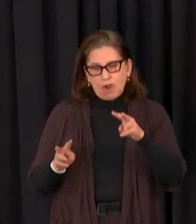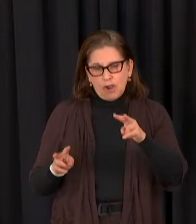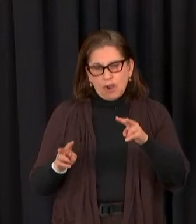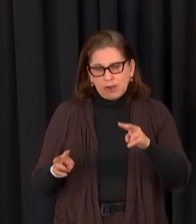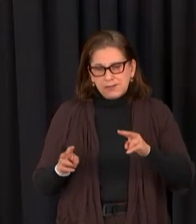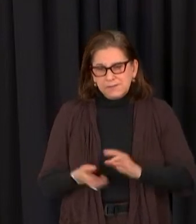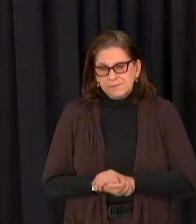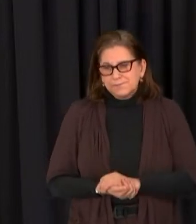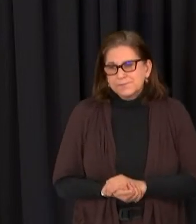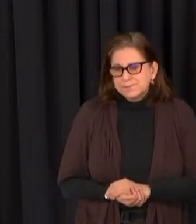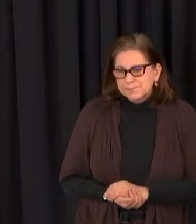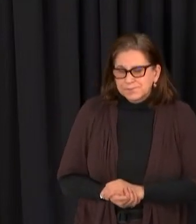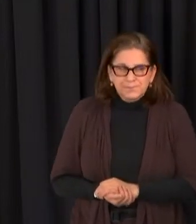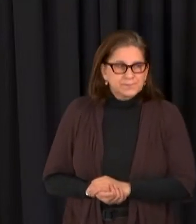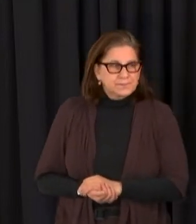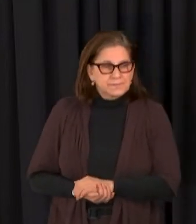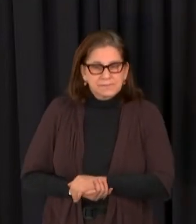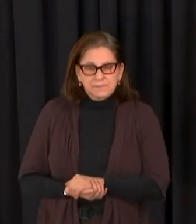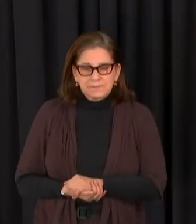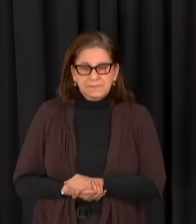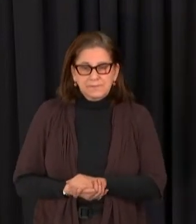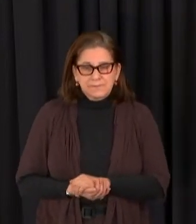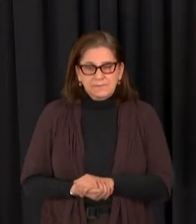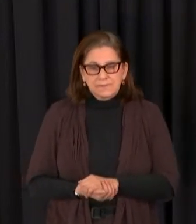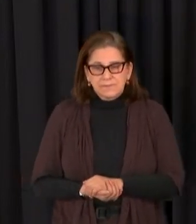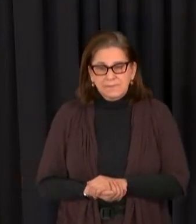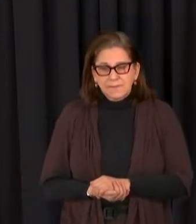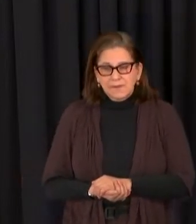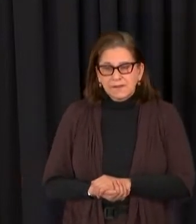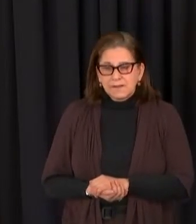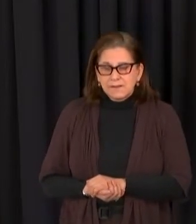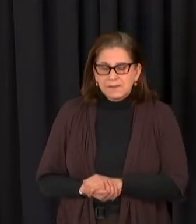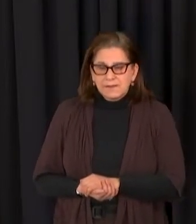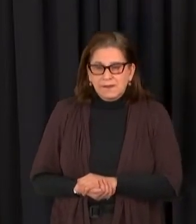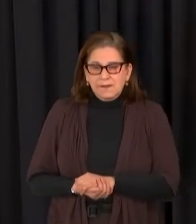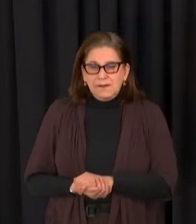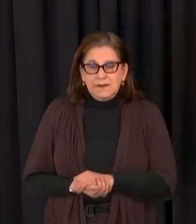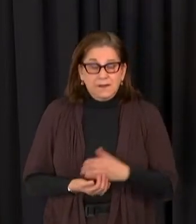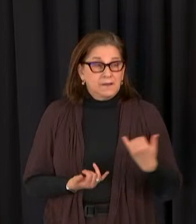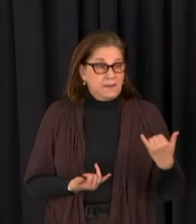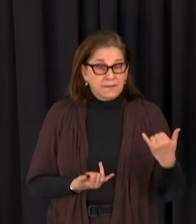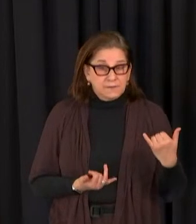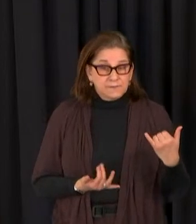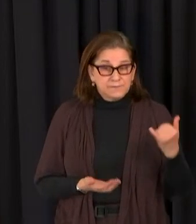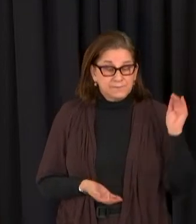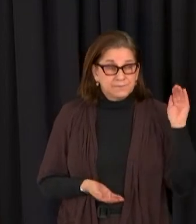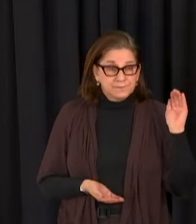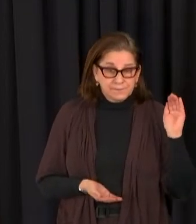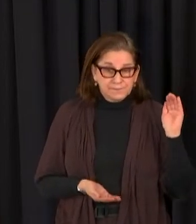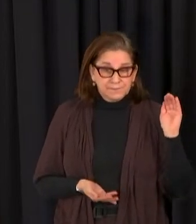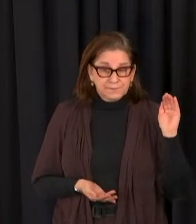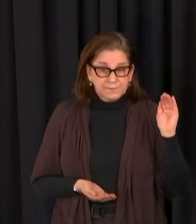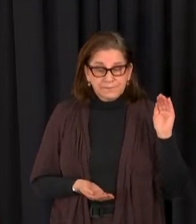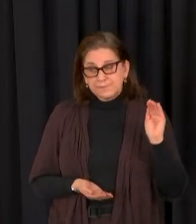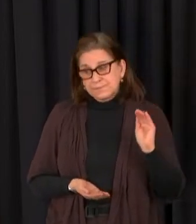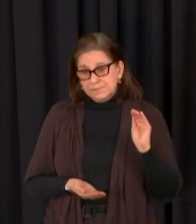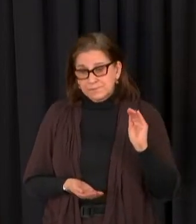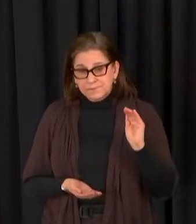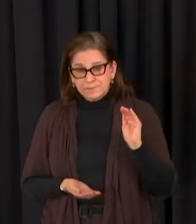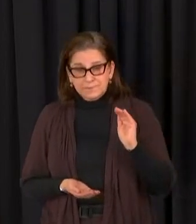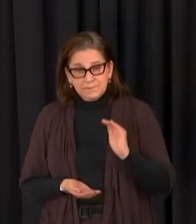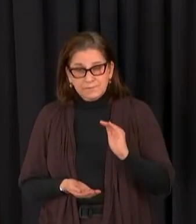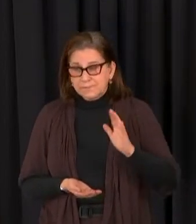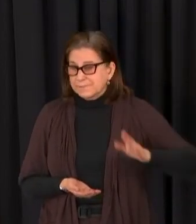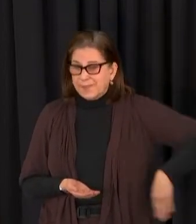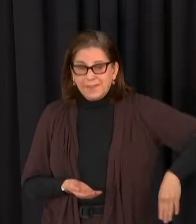I do want to emphasize that while the U.S. has had a deceleration, this region has had a deceleration, we are